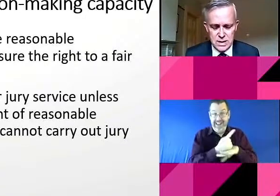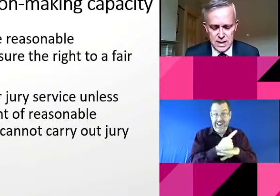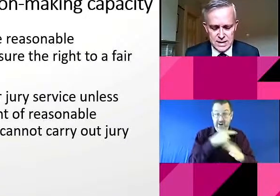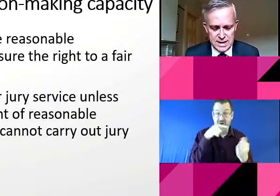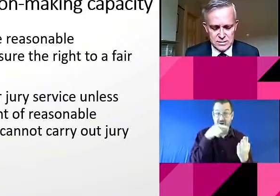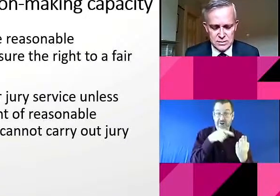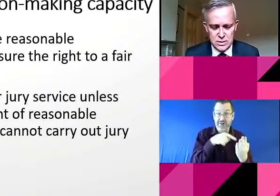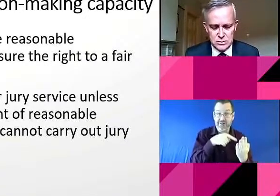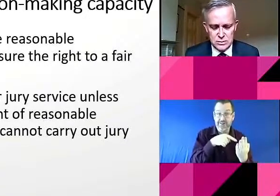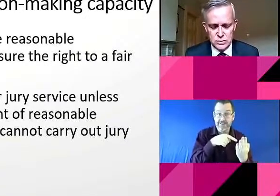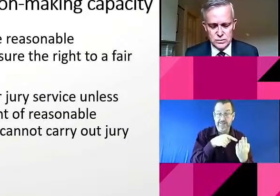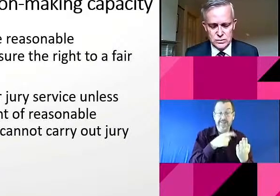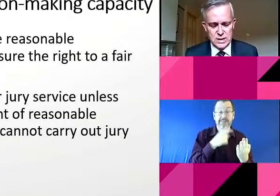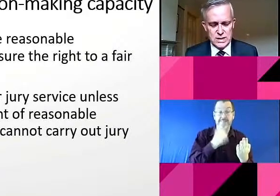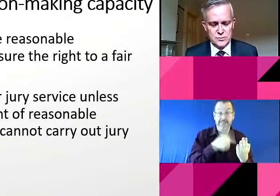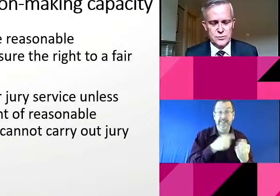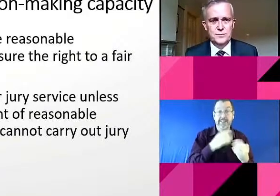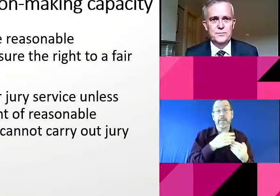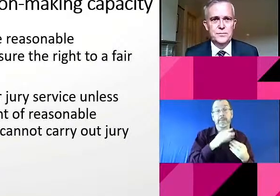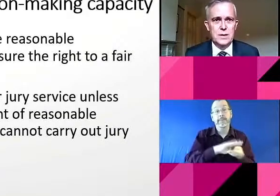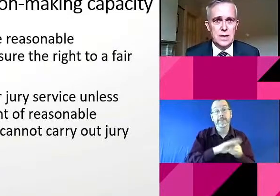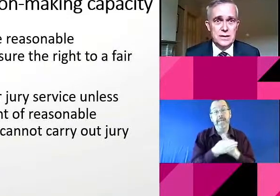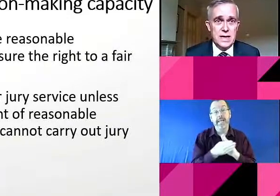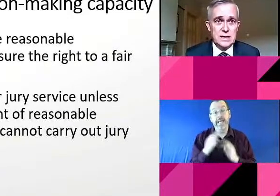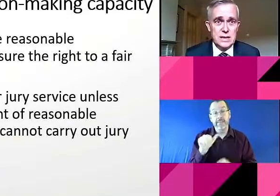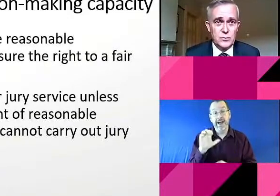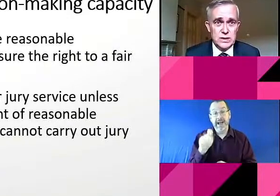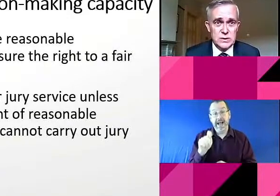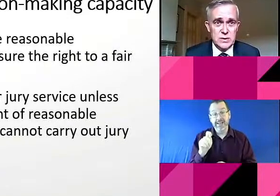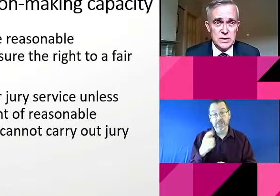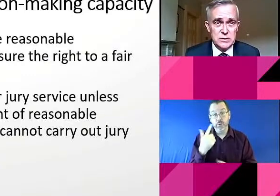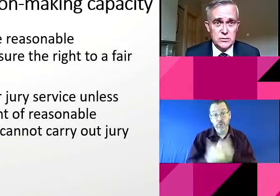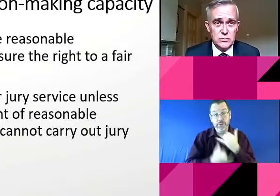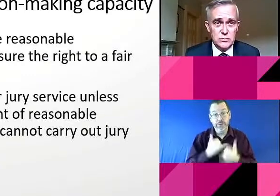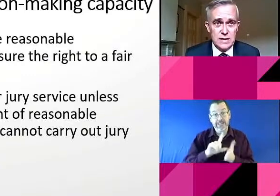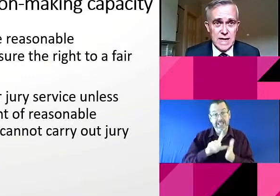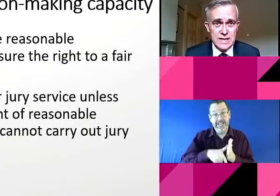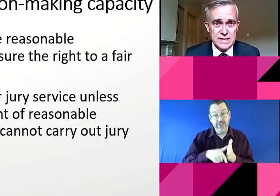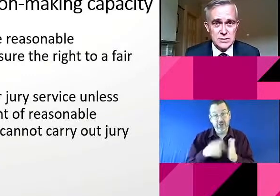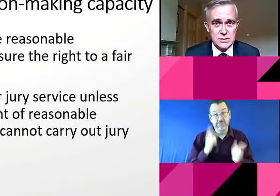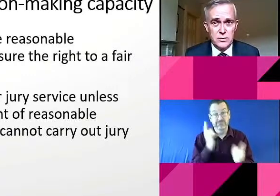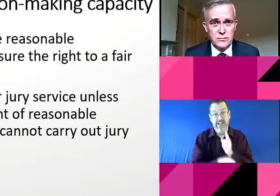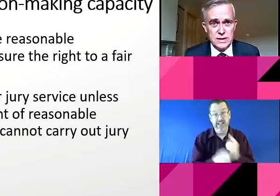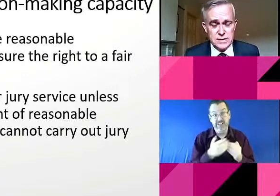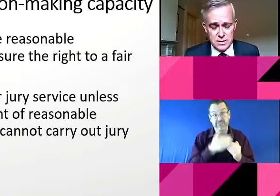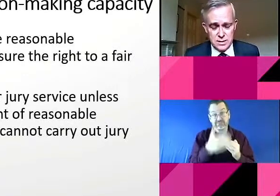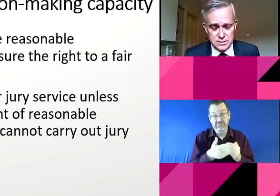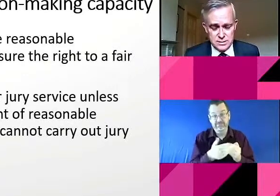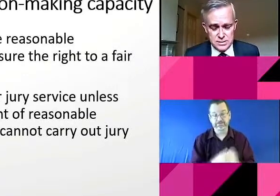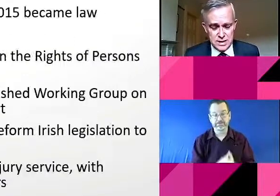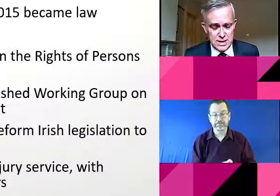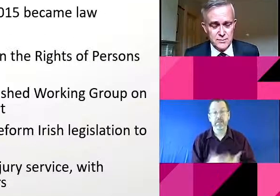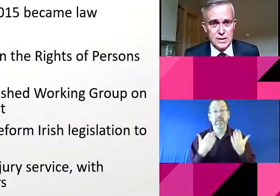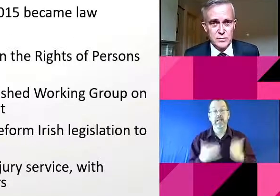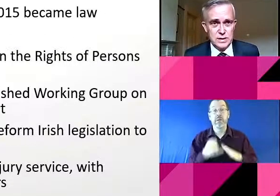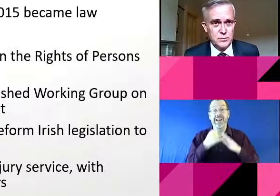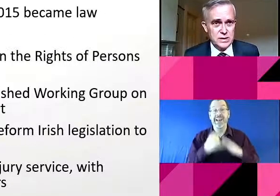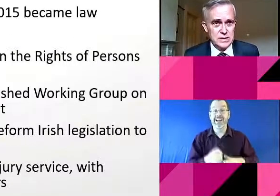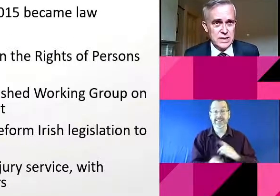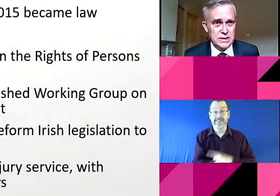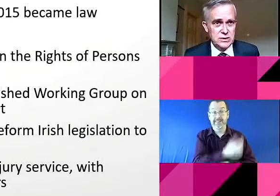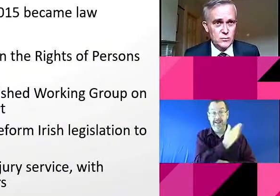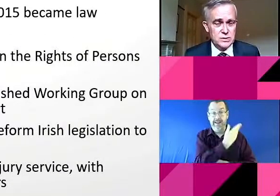was enacted 2 years later. And that then brings me to the last of the slides in